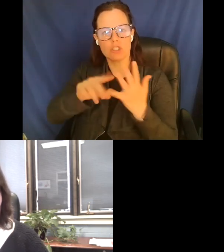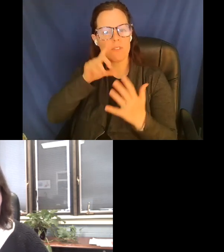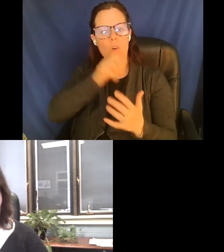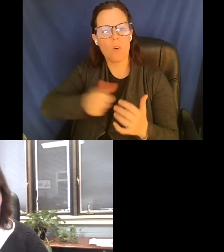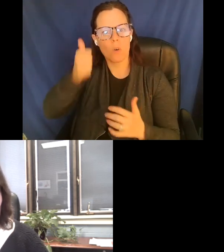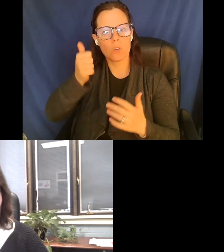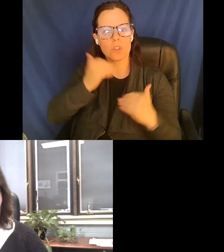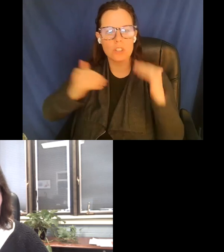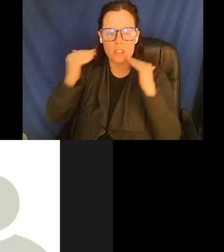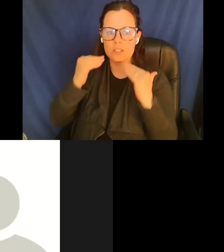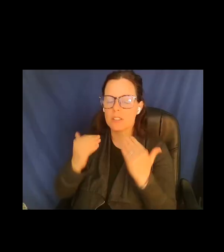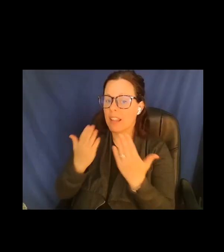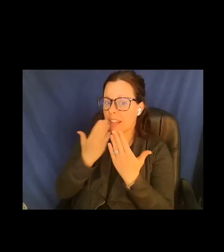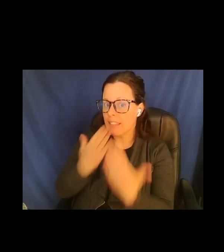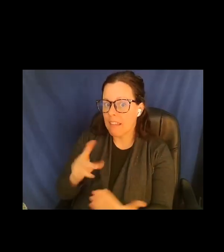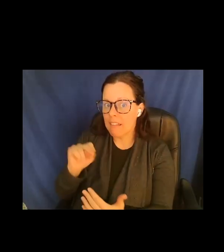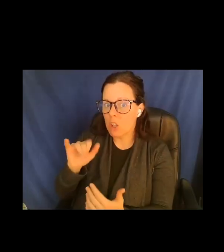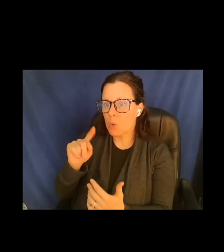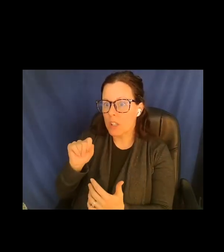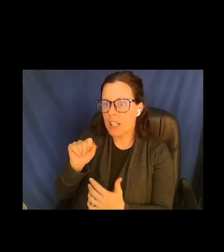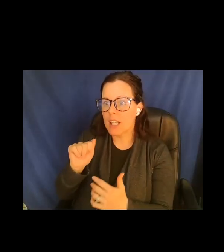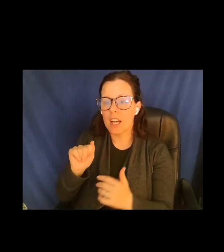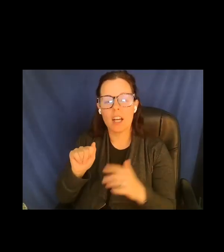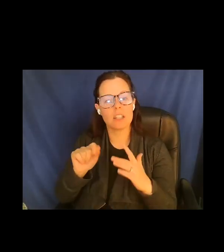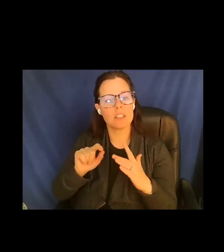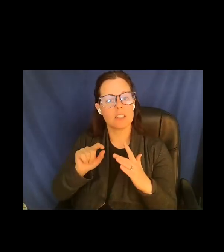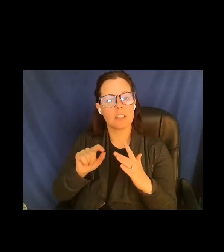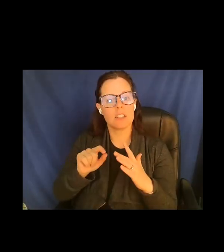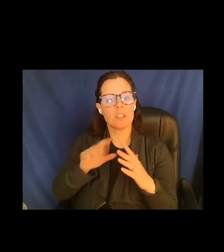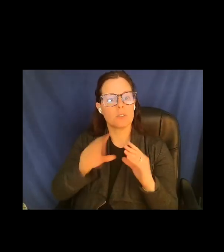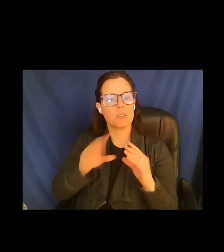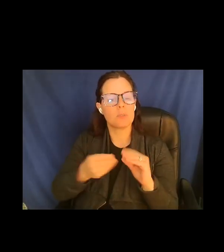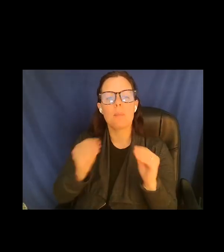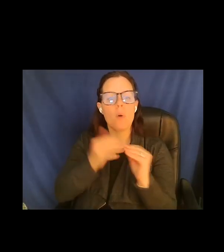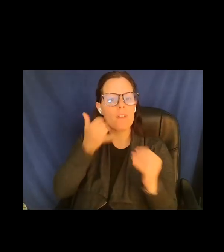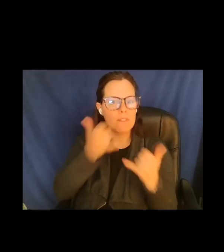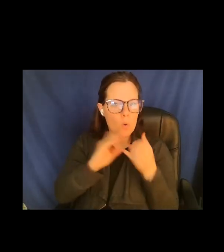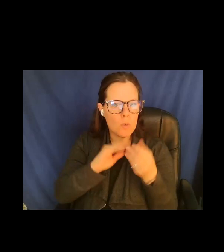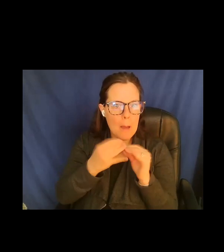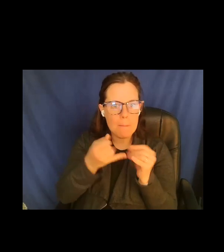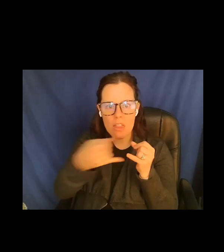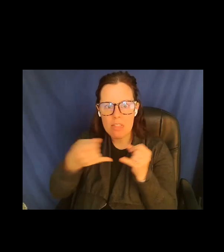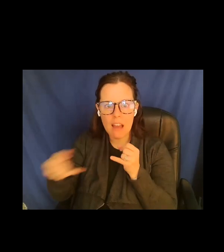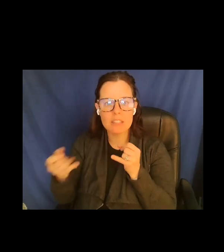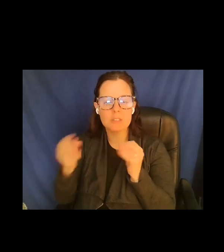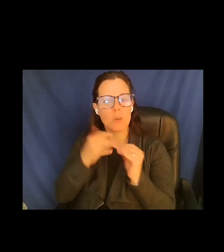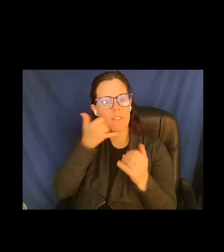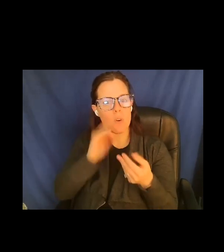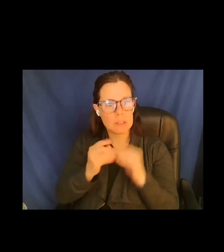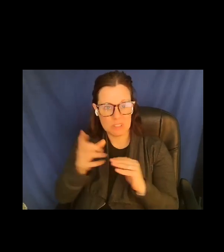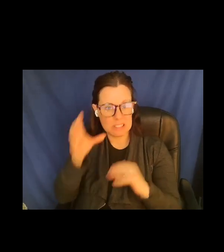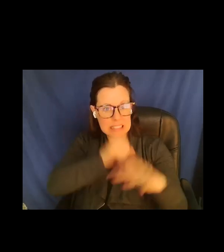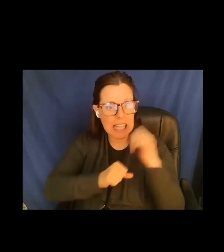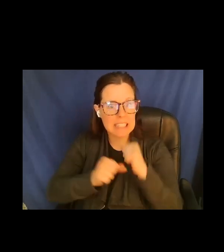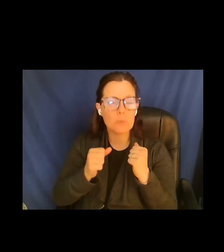So yes, we're rolling out some extra lines and extra phone numbers. As you can guess, we're anticipating quite a few phone